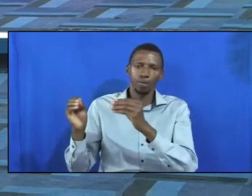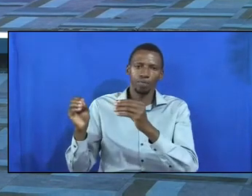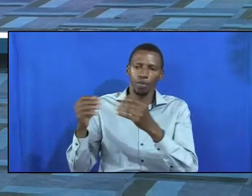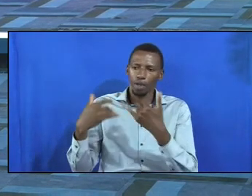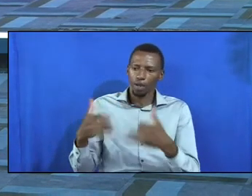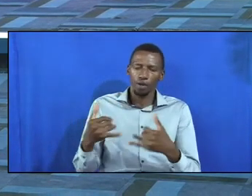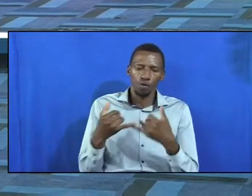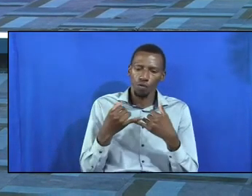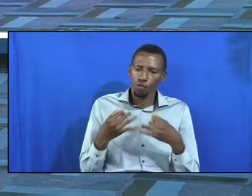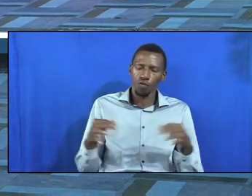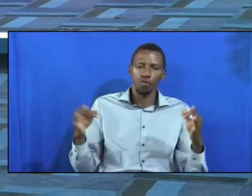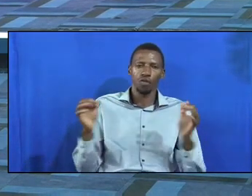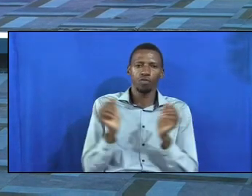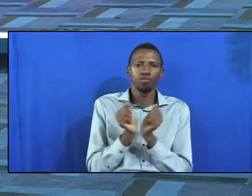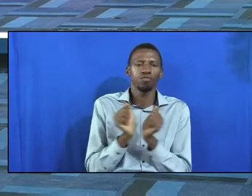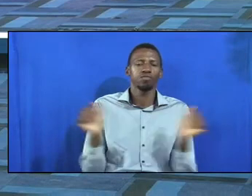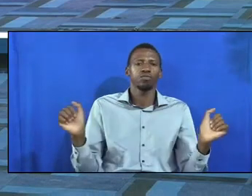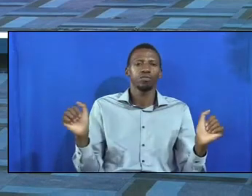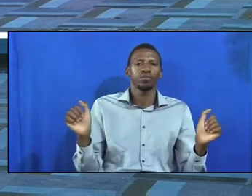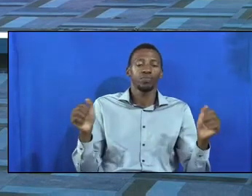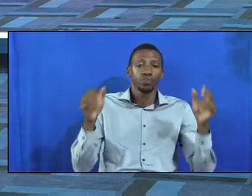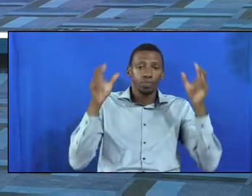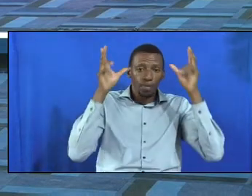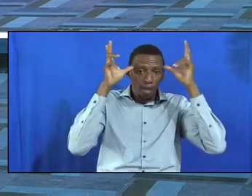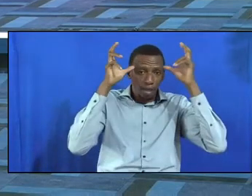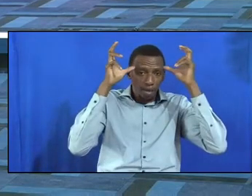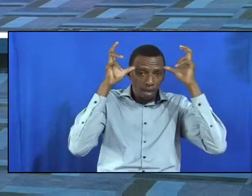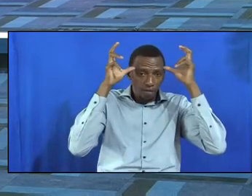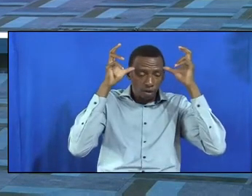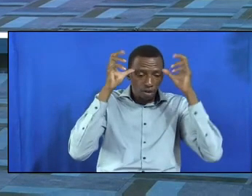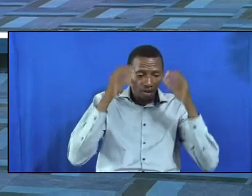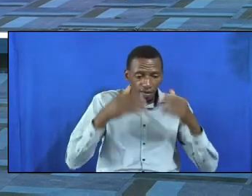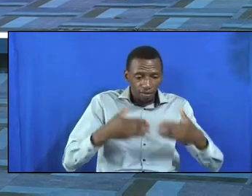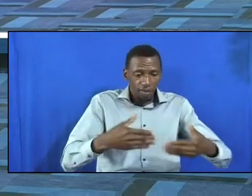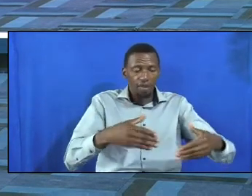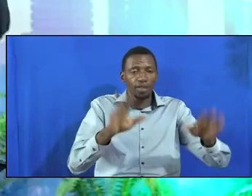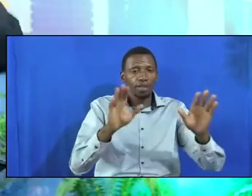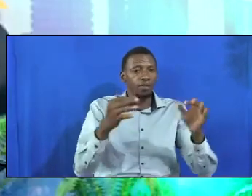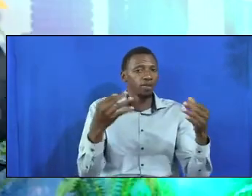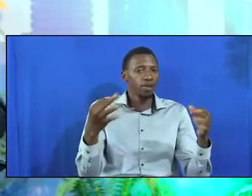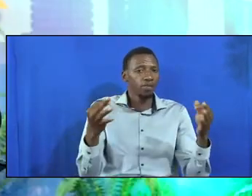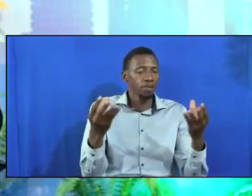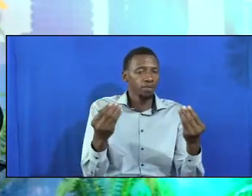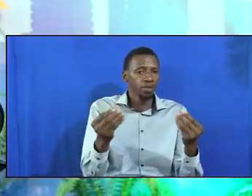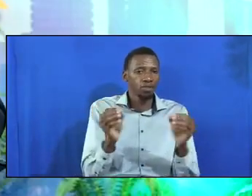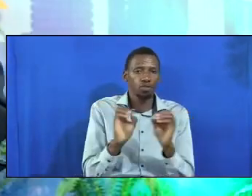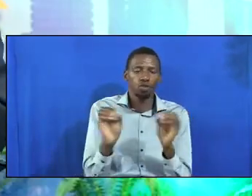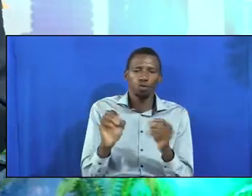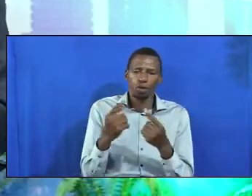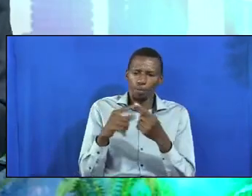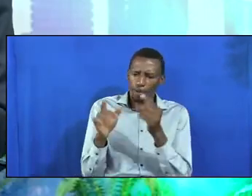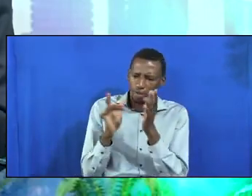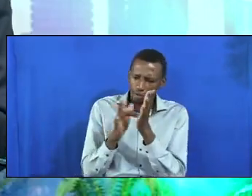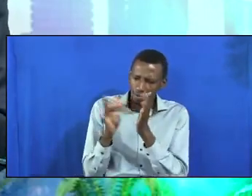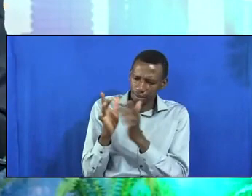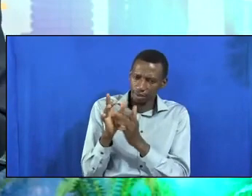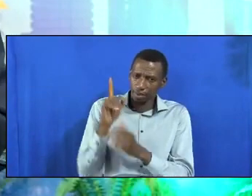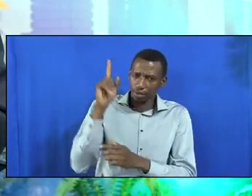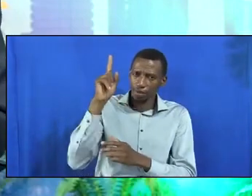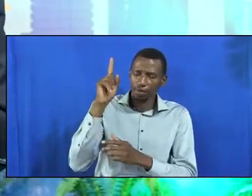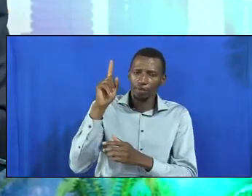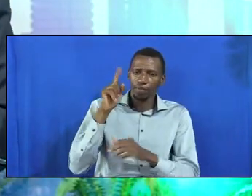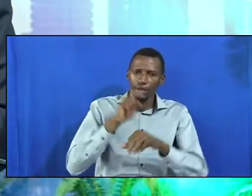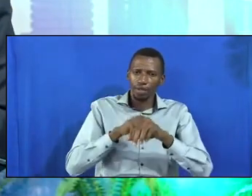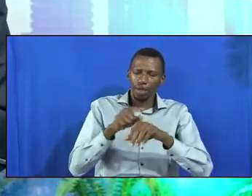moment. The devil does not let go easily, but Jesus, the master deliverer, as you are making your